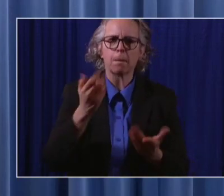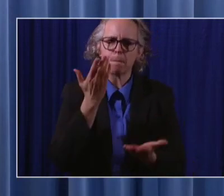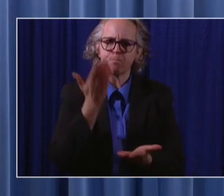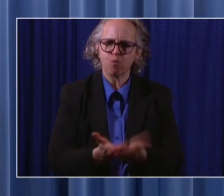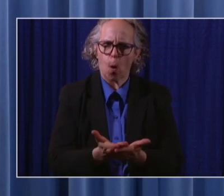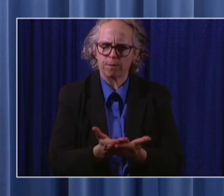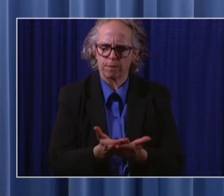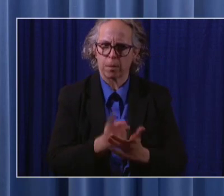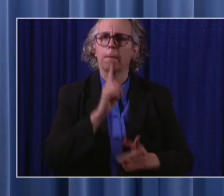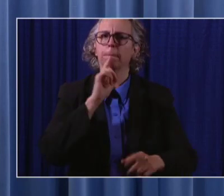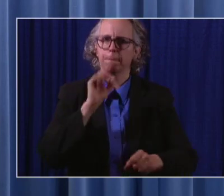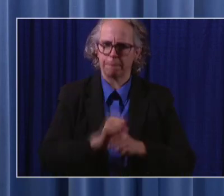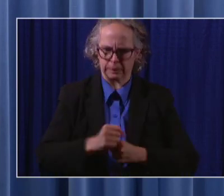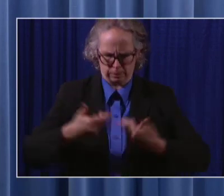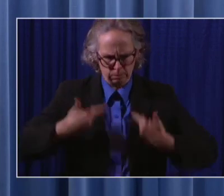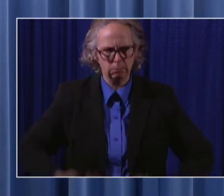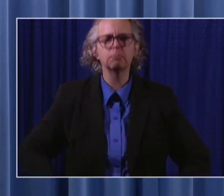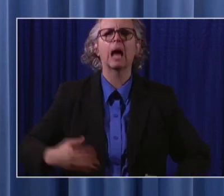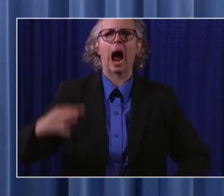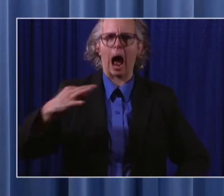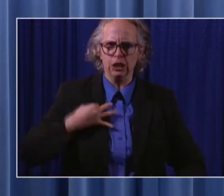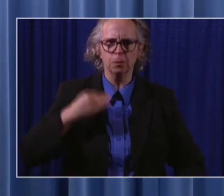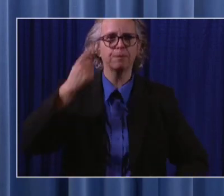things has been, as you know,